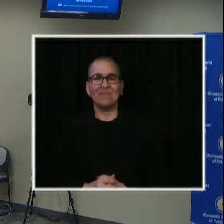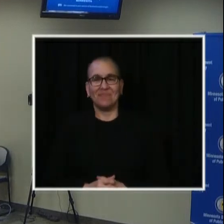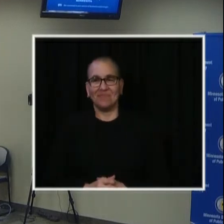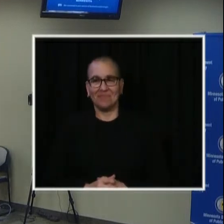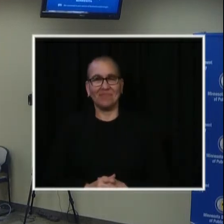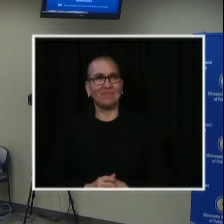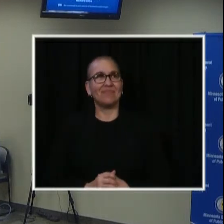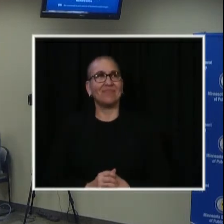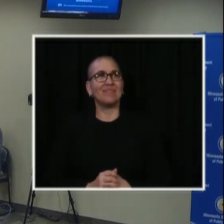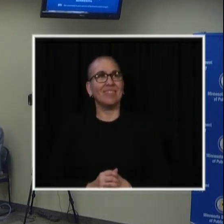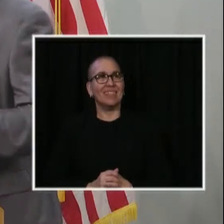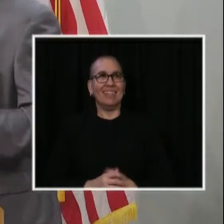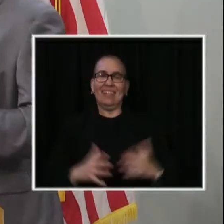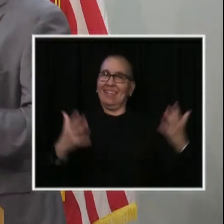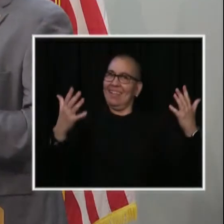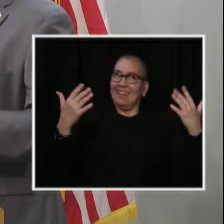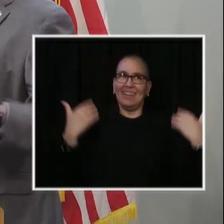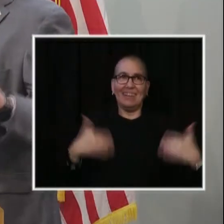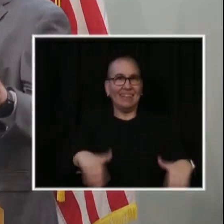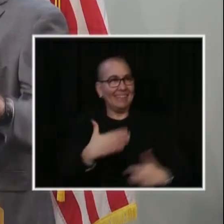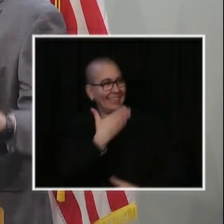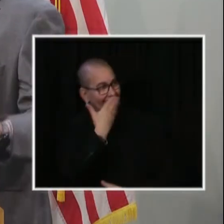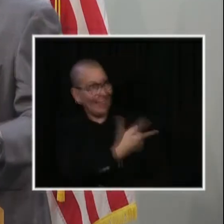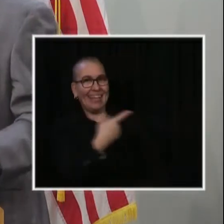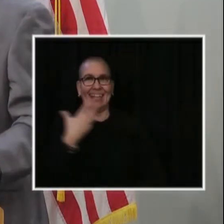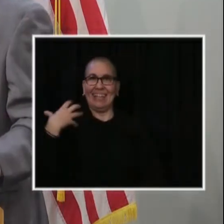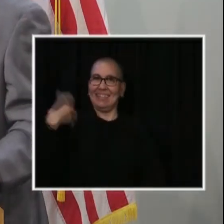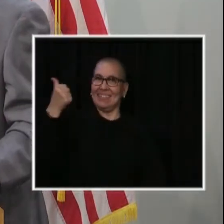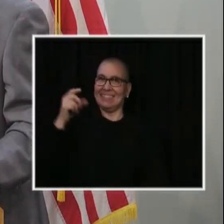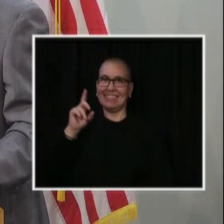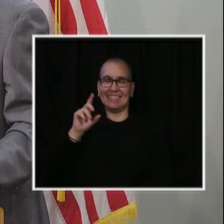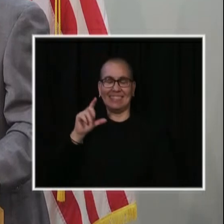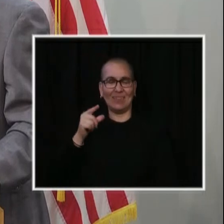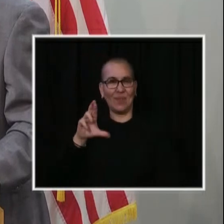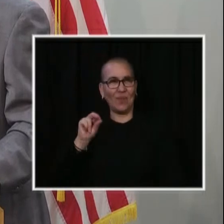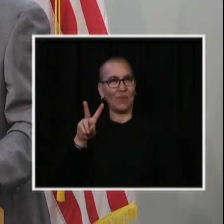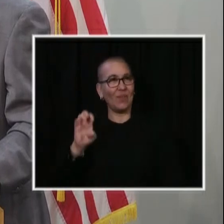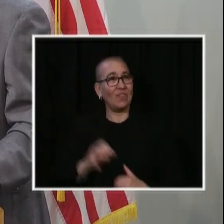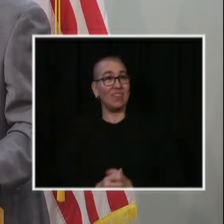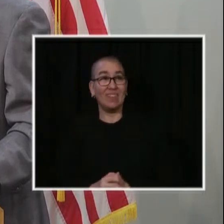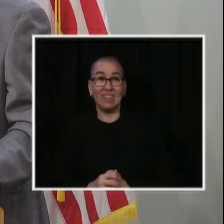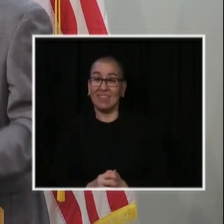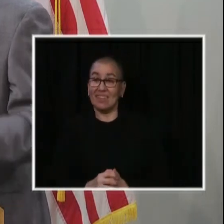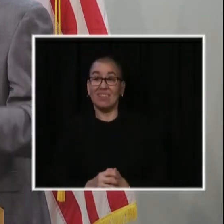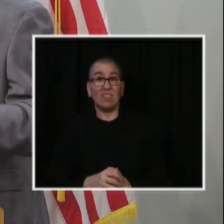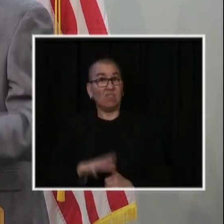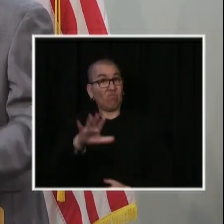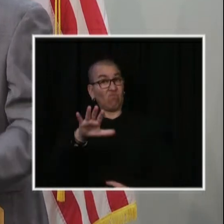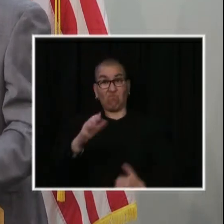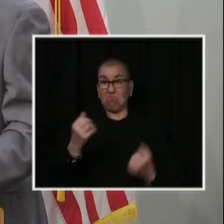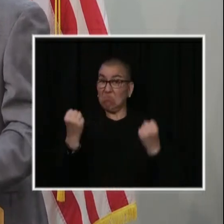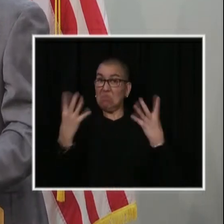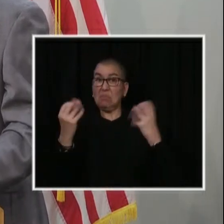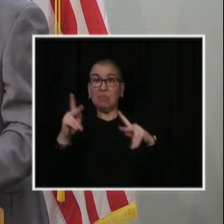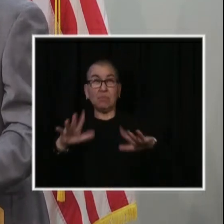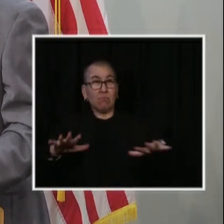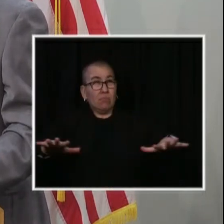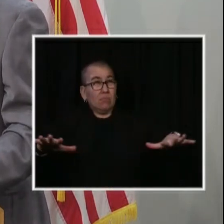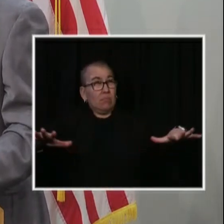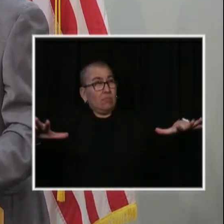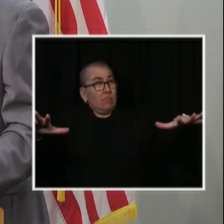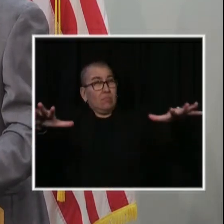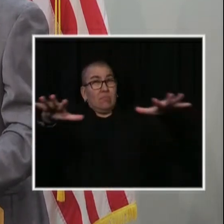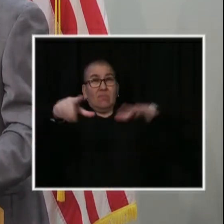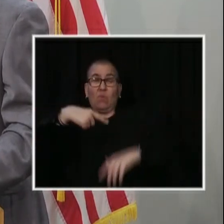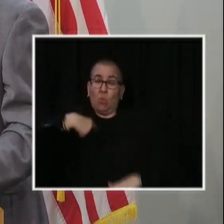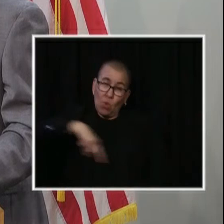Well, well said, Commissioner. And there's two here. There's countless others, and I just can't say it enough. We all did this together, Minnesota. I've been